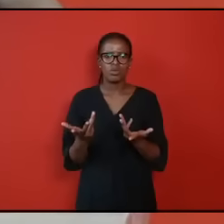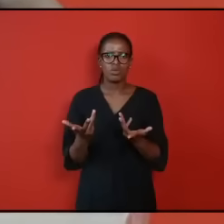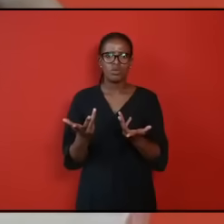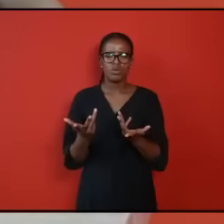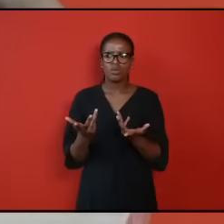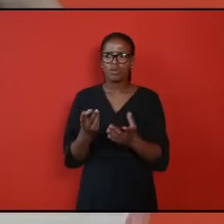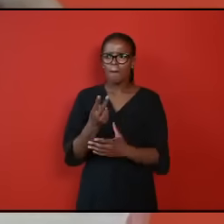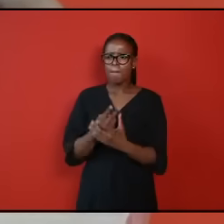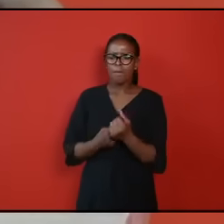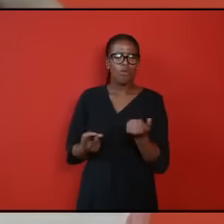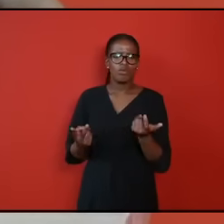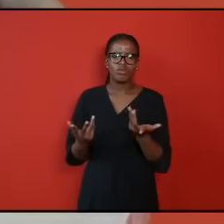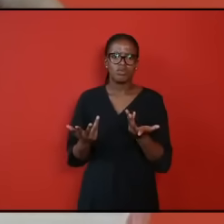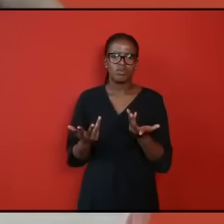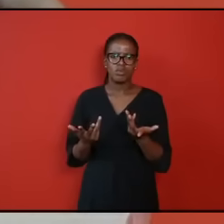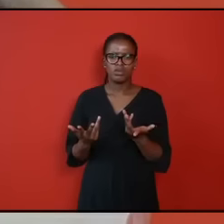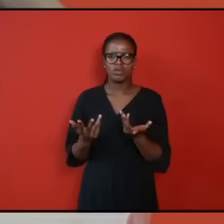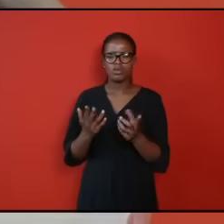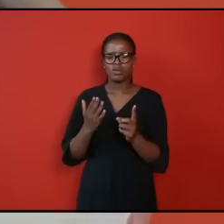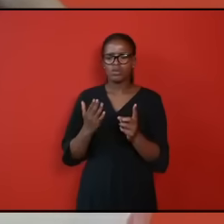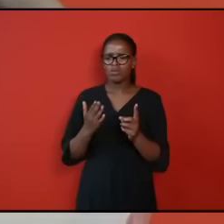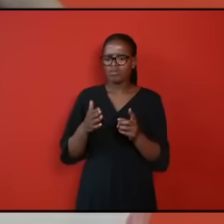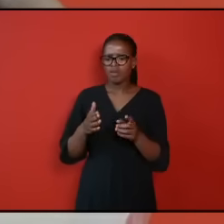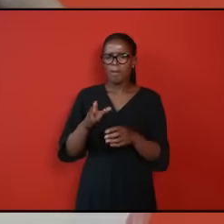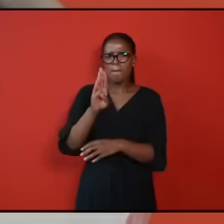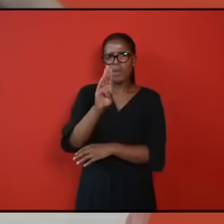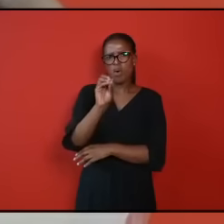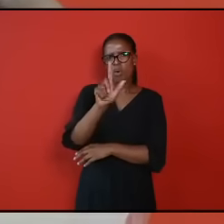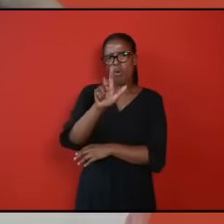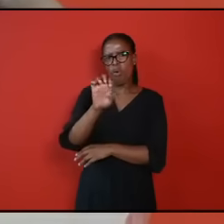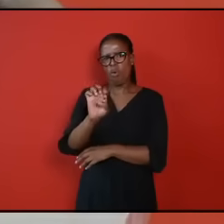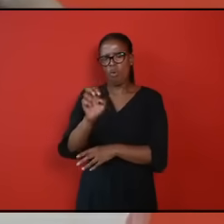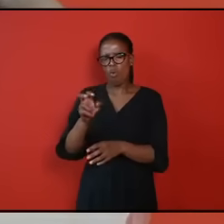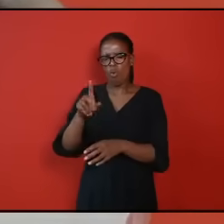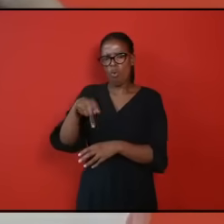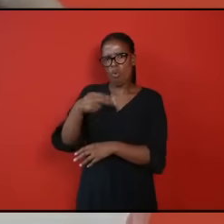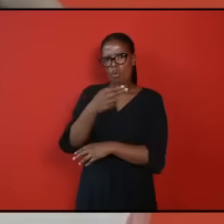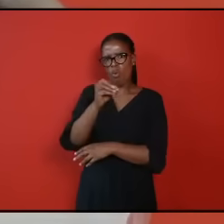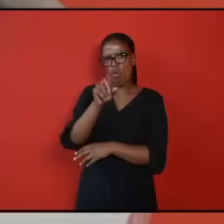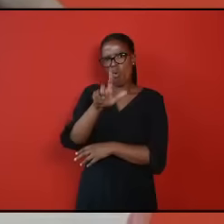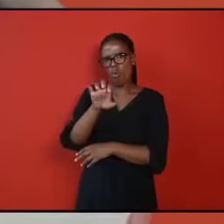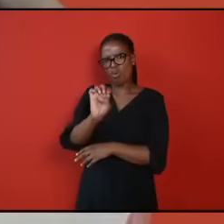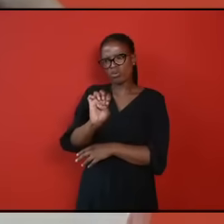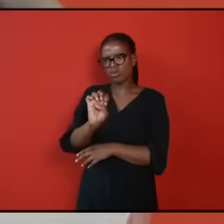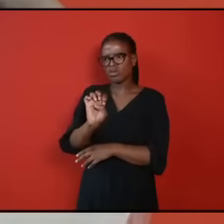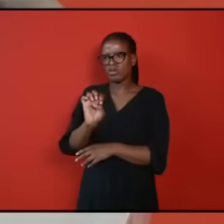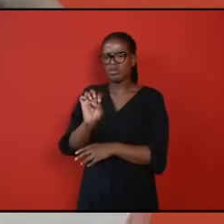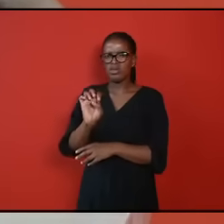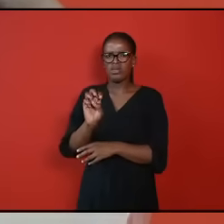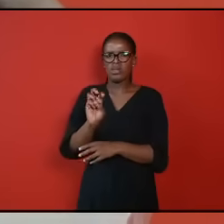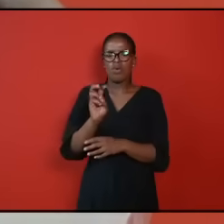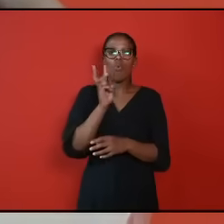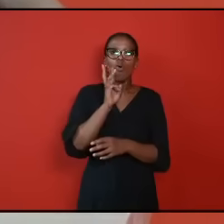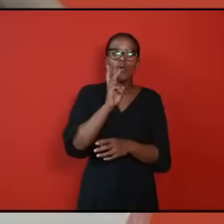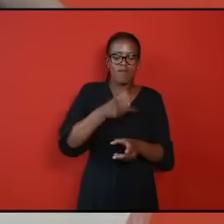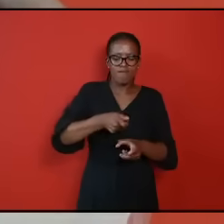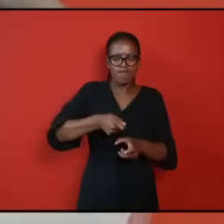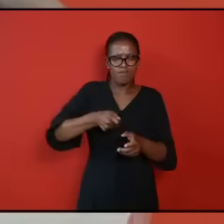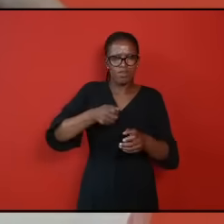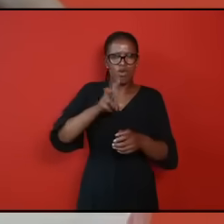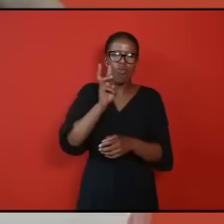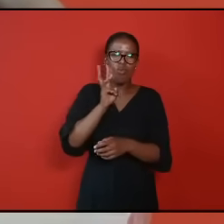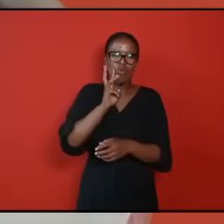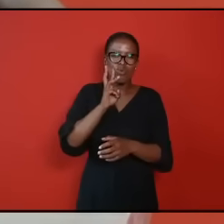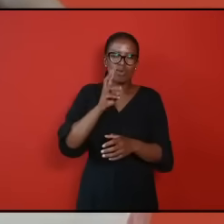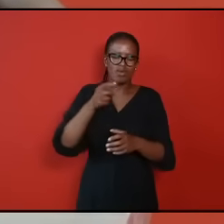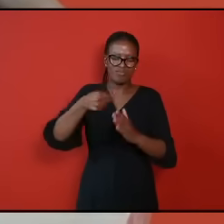Both of you are here. The boreholes, 8 boreholes, 8 boreholes. So because it's